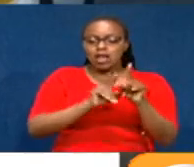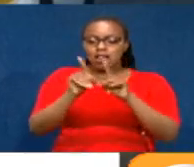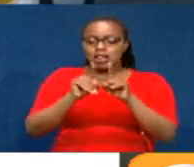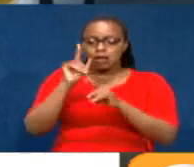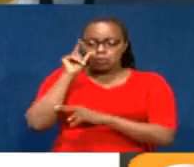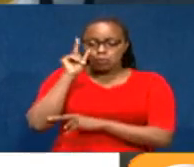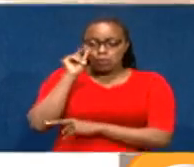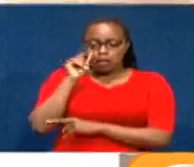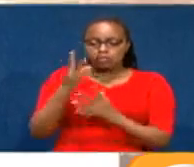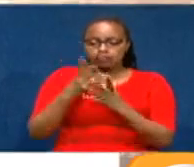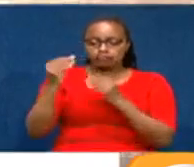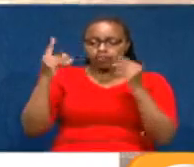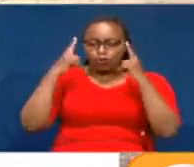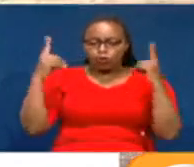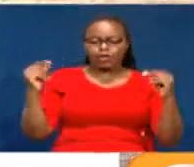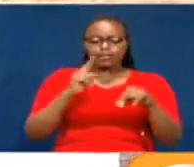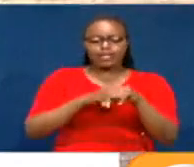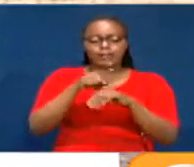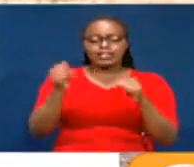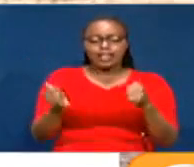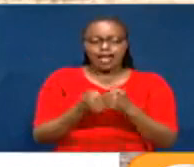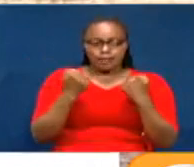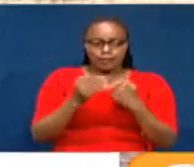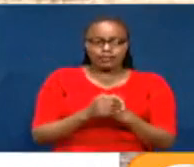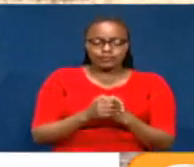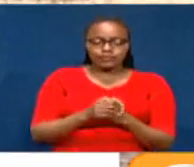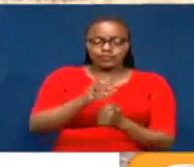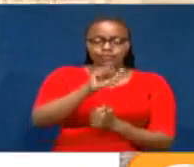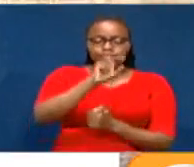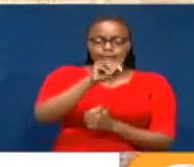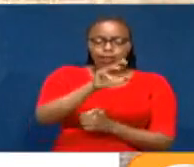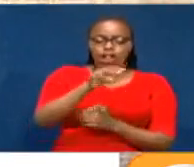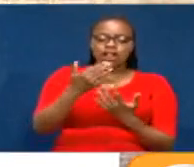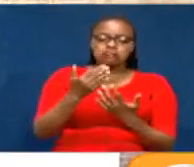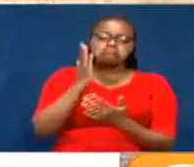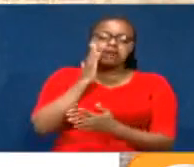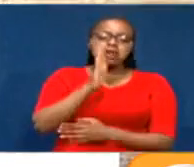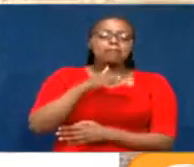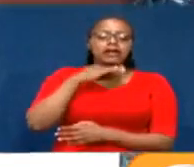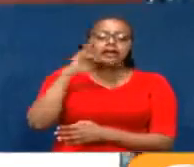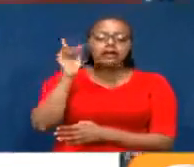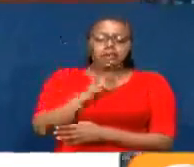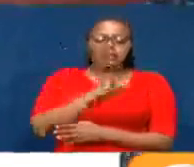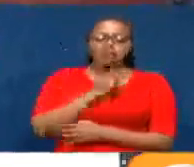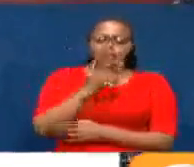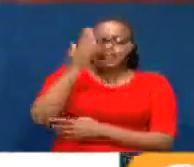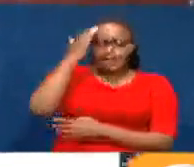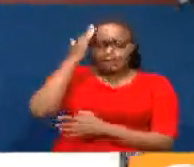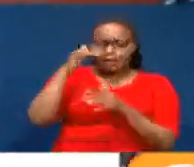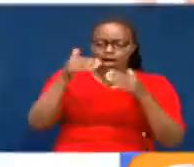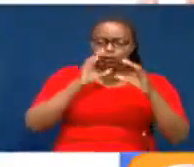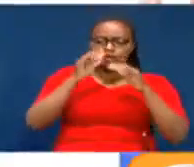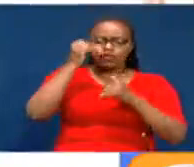when tragedy struck. Samuel Mwita is at a loss after losing his mother. He recounts their last